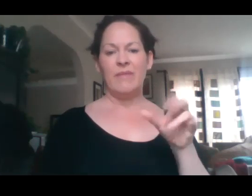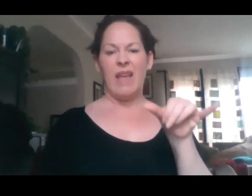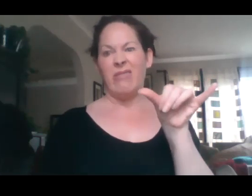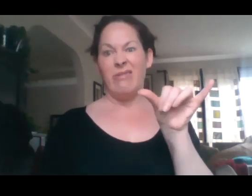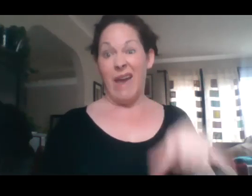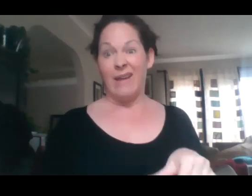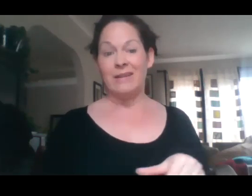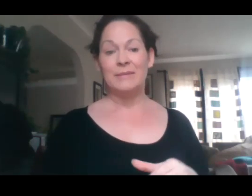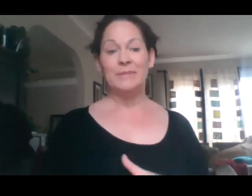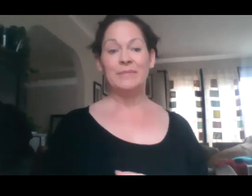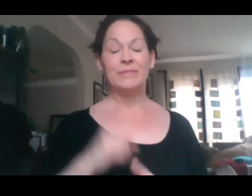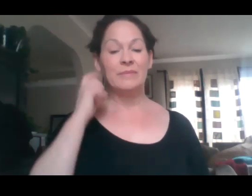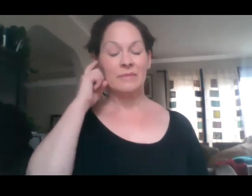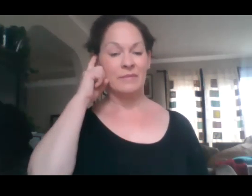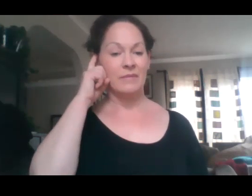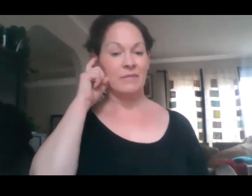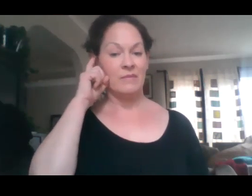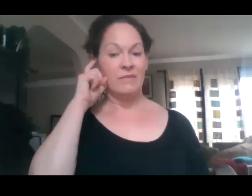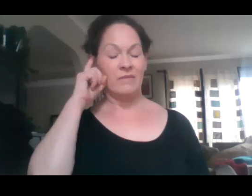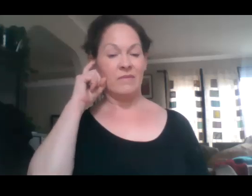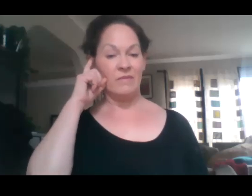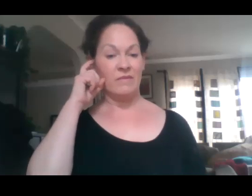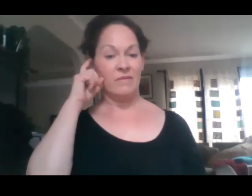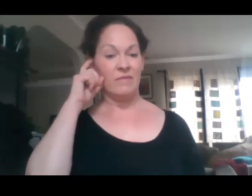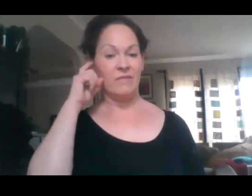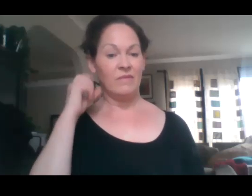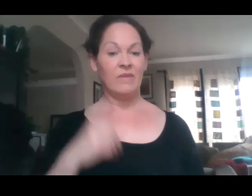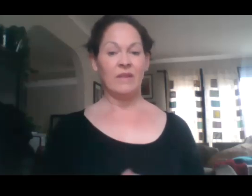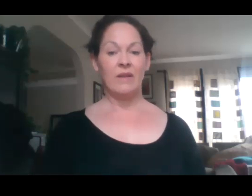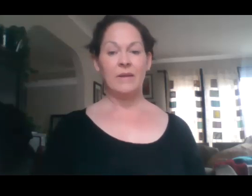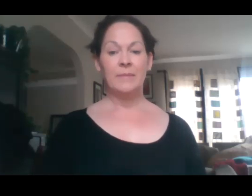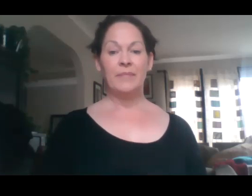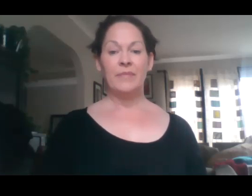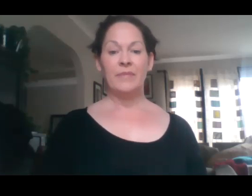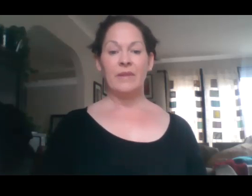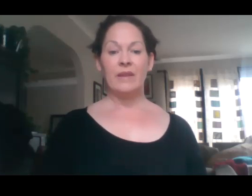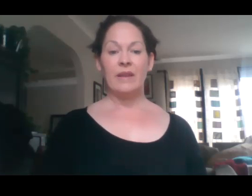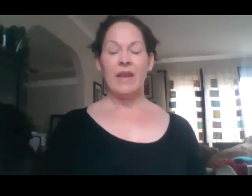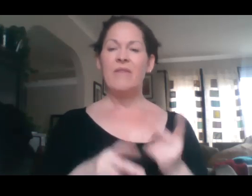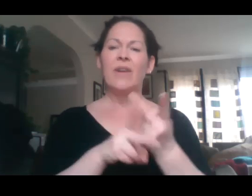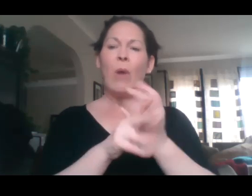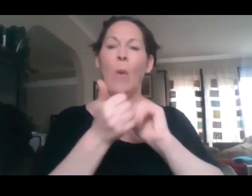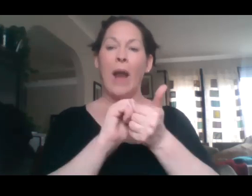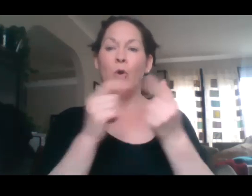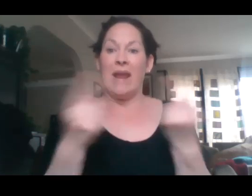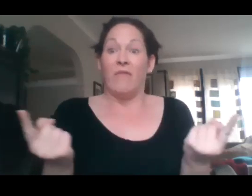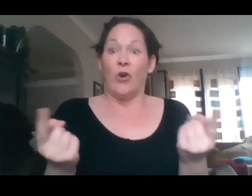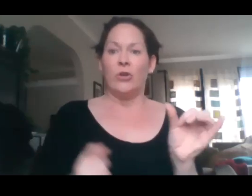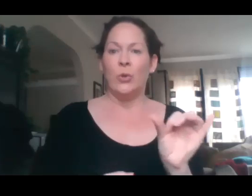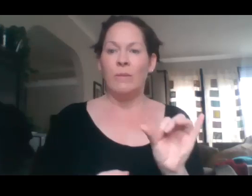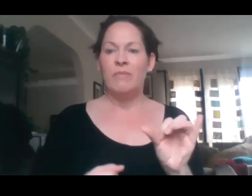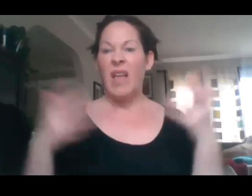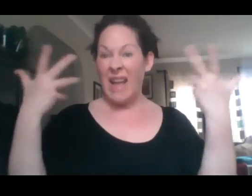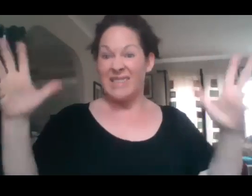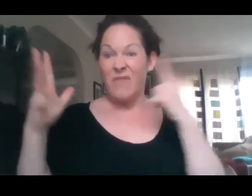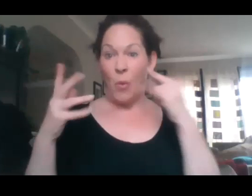on everything we can do to look at exponential models, and then we're going to figure out how to invert them. All right, that's all I